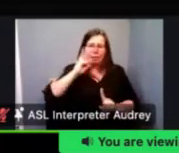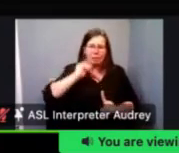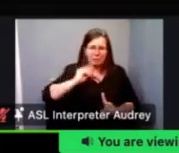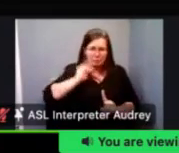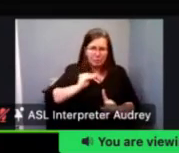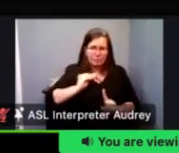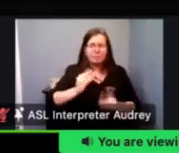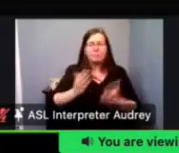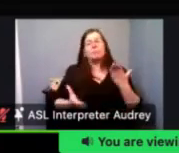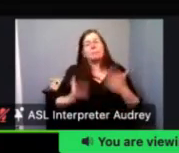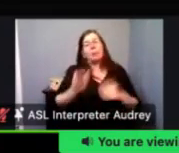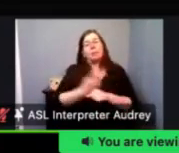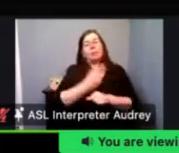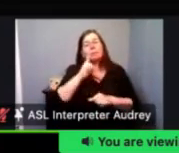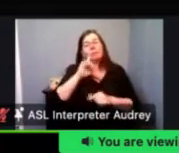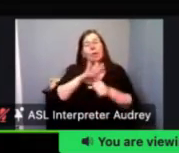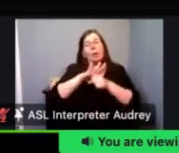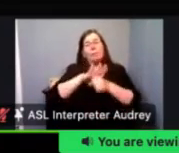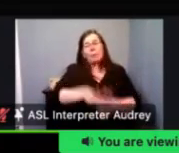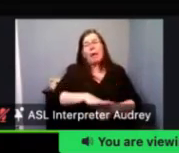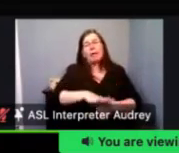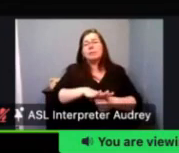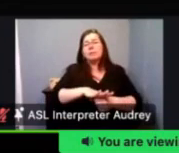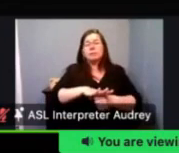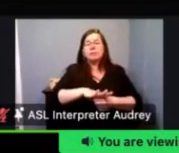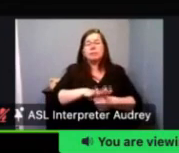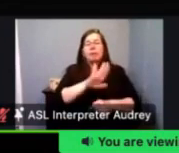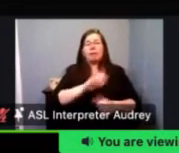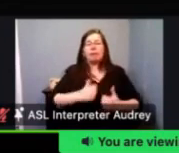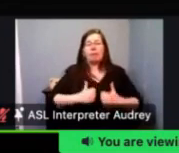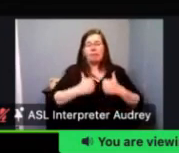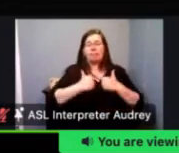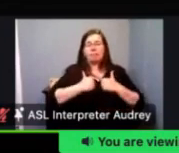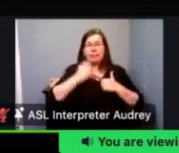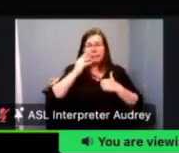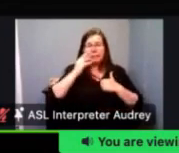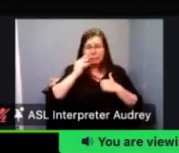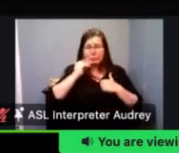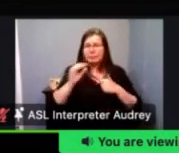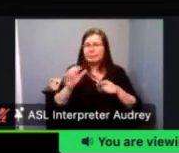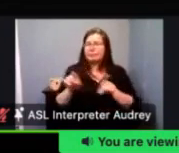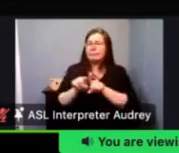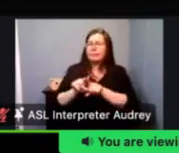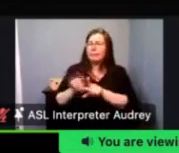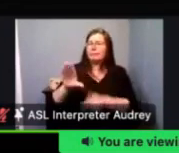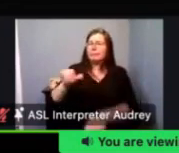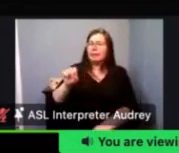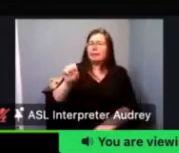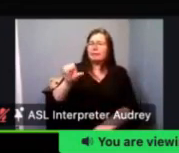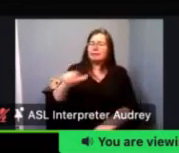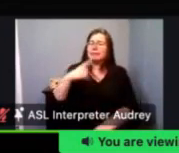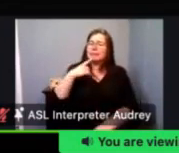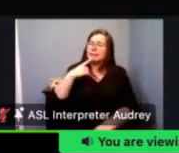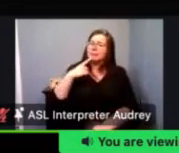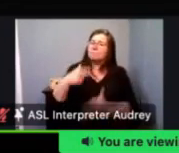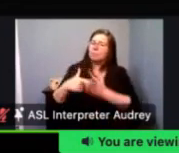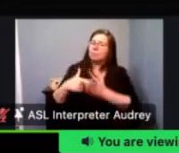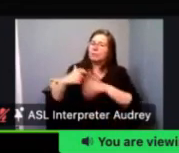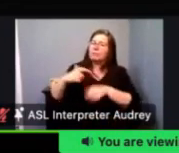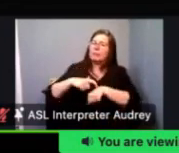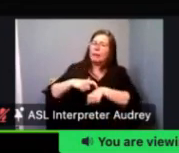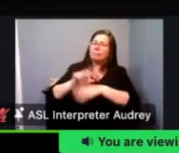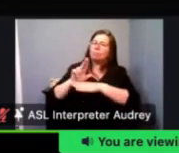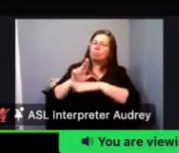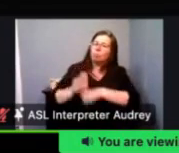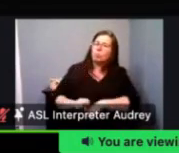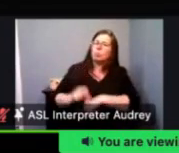been used to oppress them at some point in their life. Like Casey was saying, the word queer took some getting used